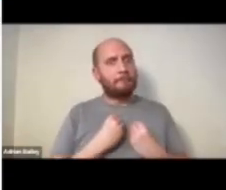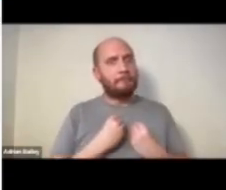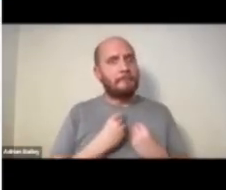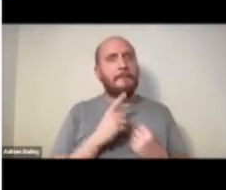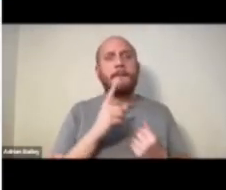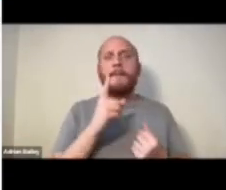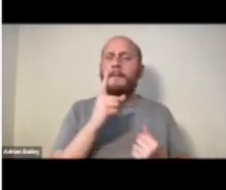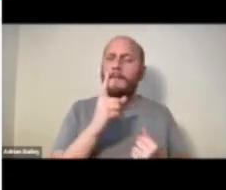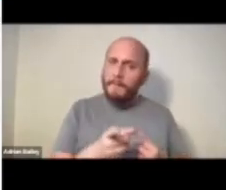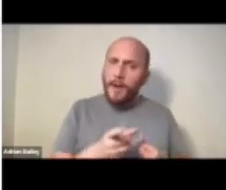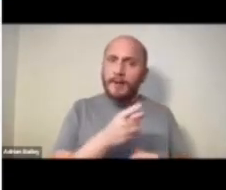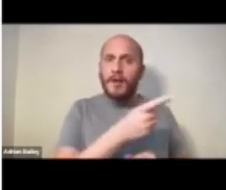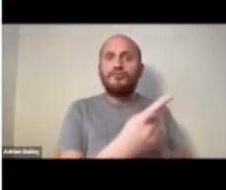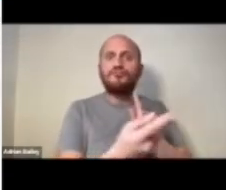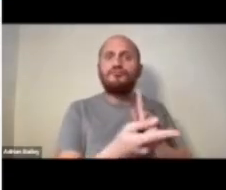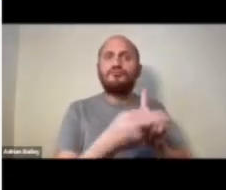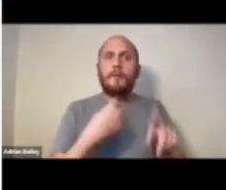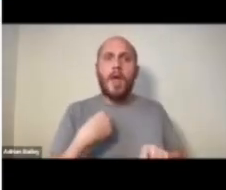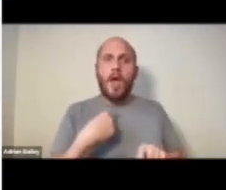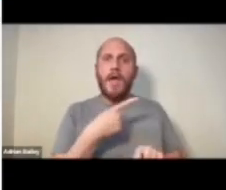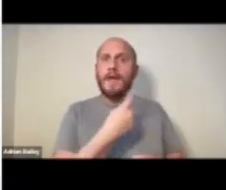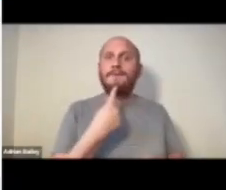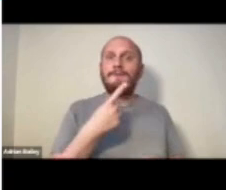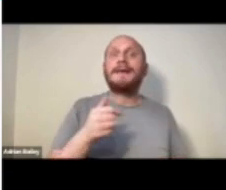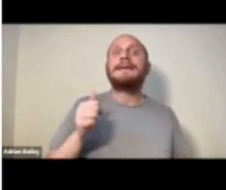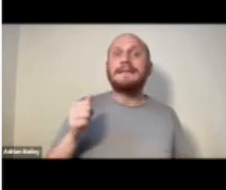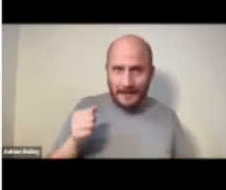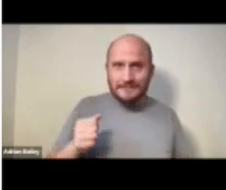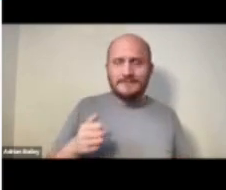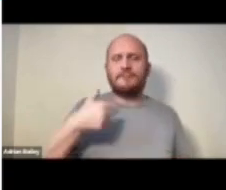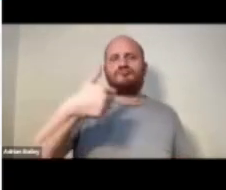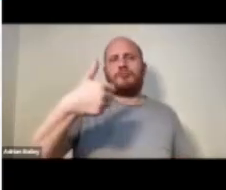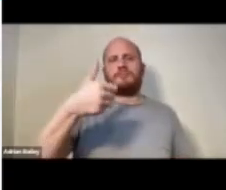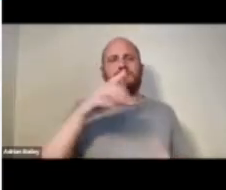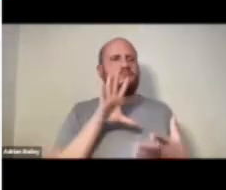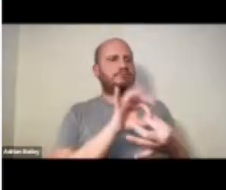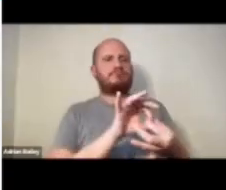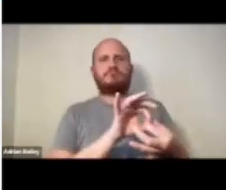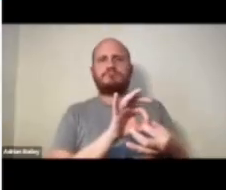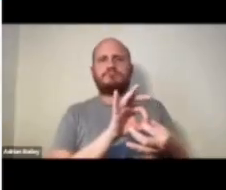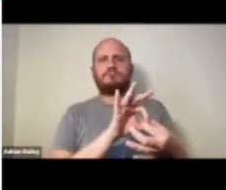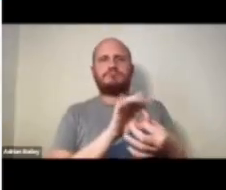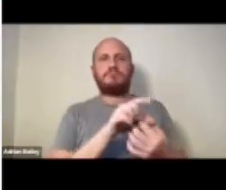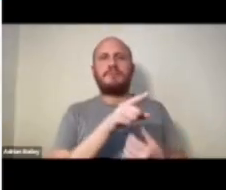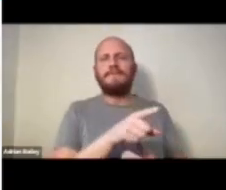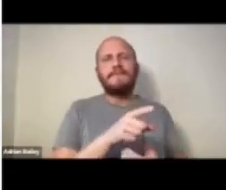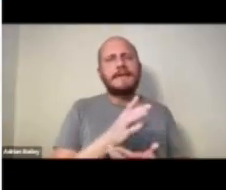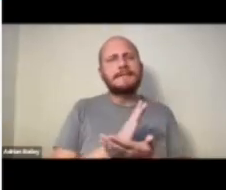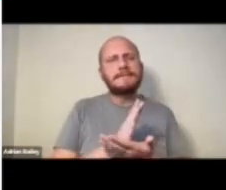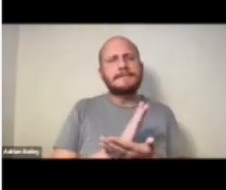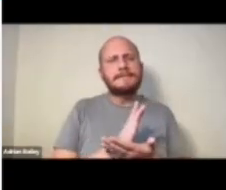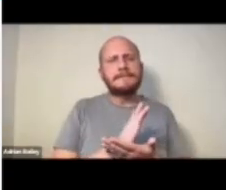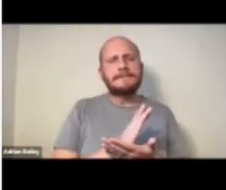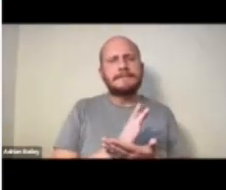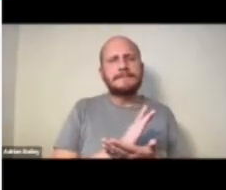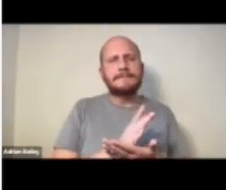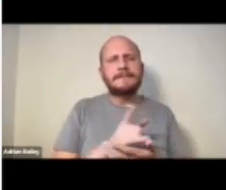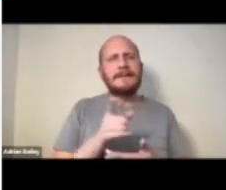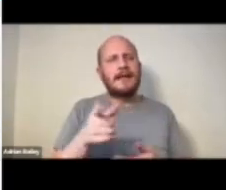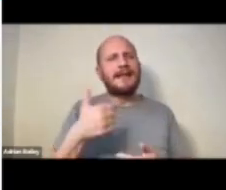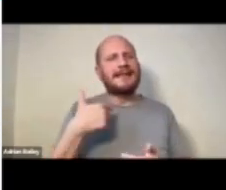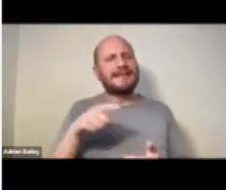depend on how they reply. If they say yes, great, you're in. If they're not sure, you might need to win them